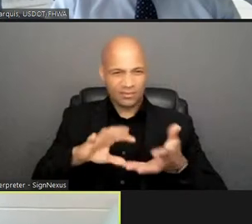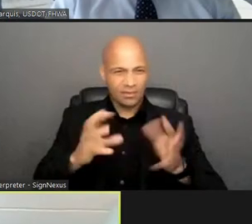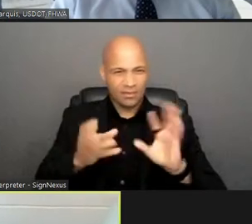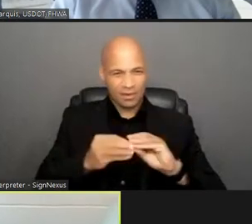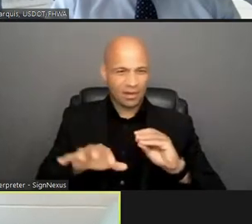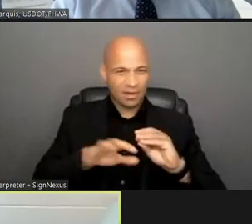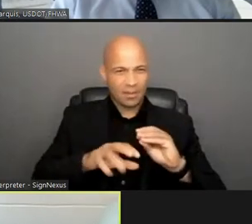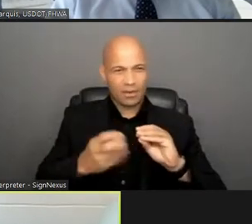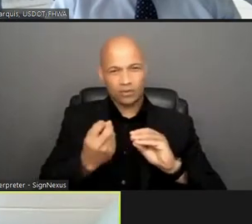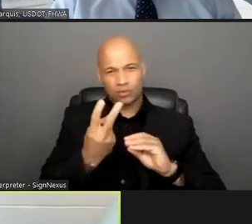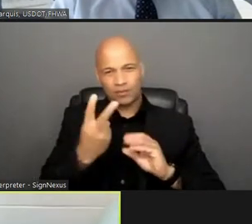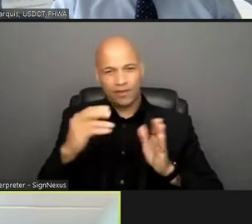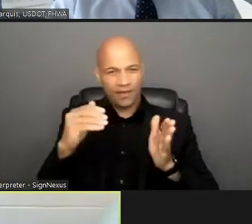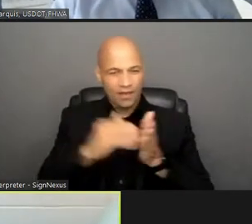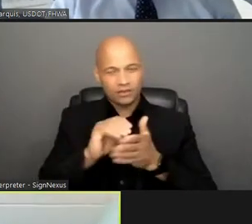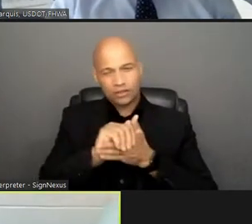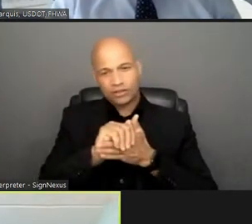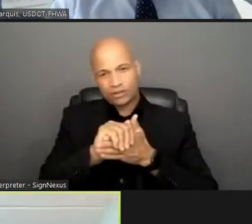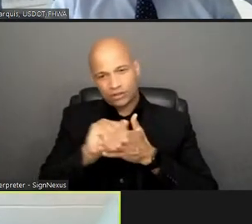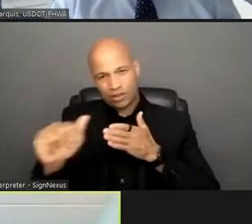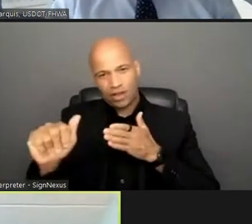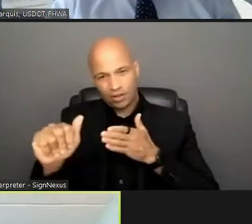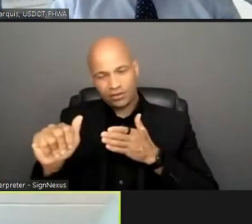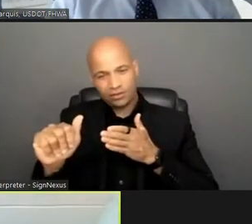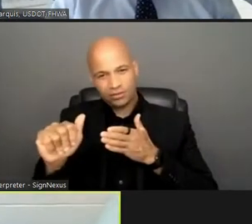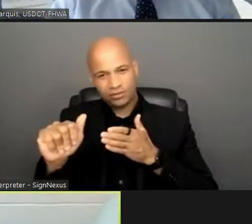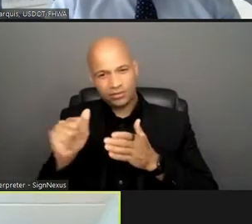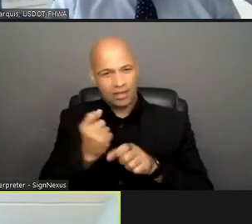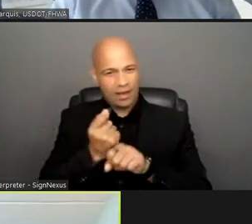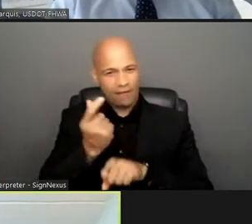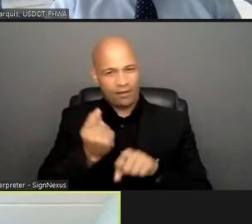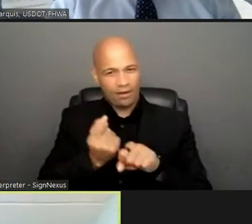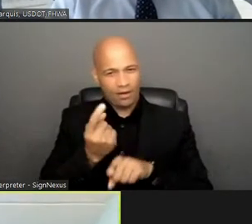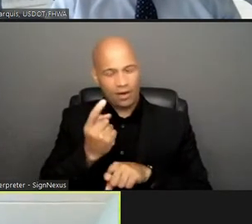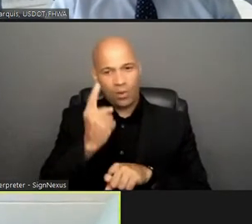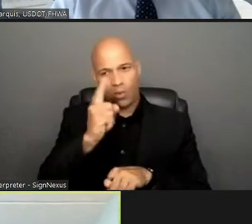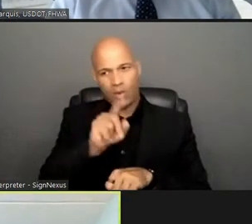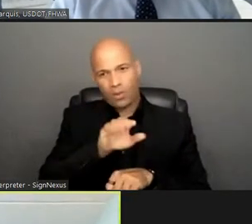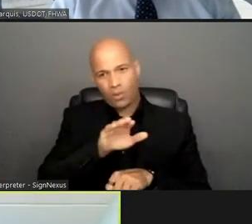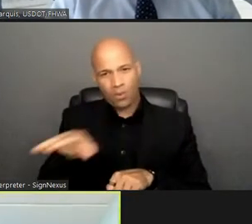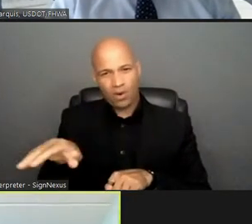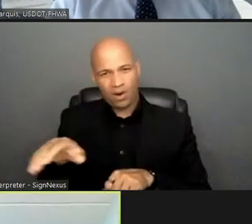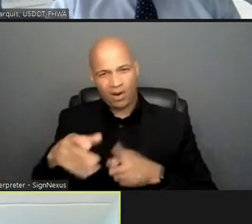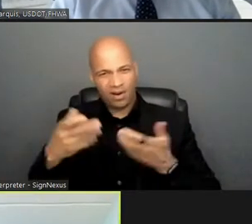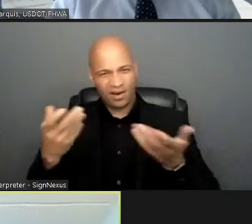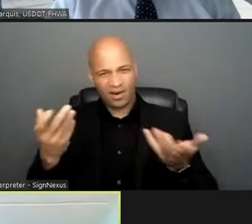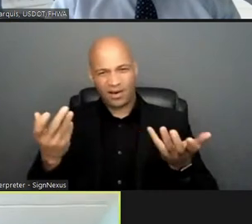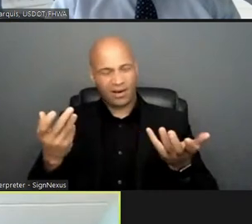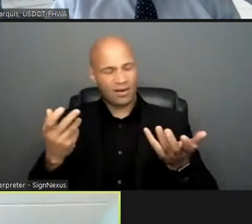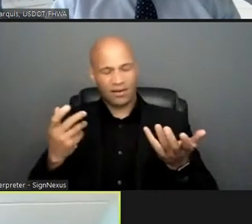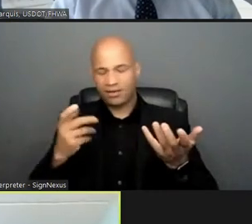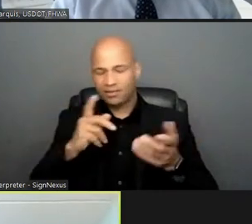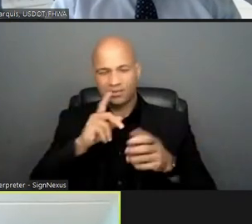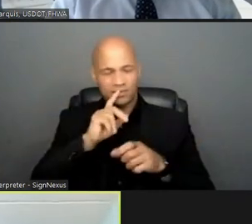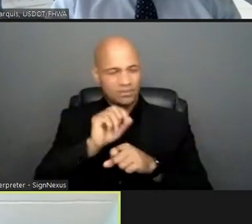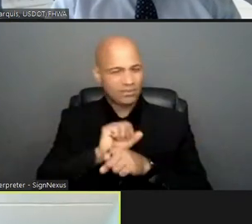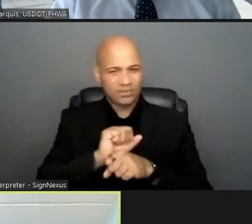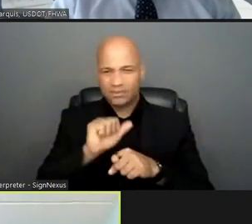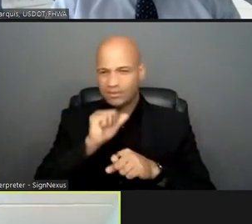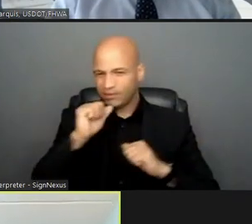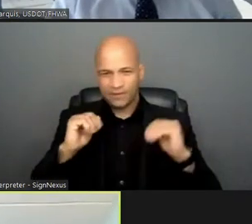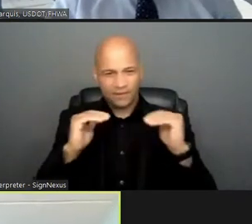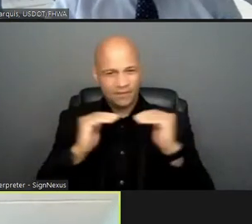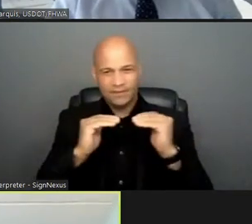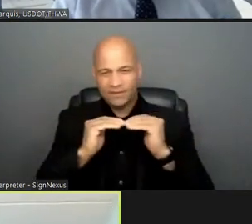year just going one way so this is totally fair those of us that they the